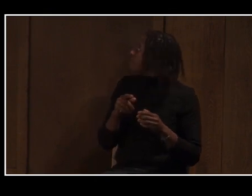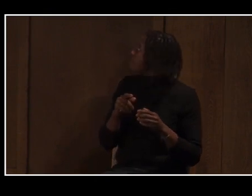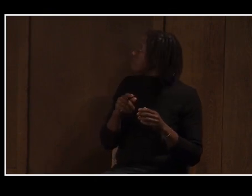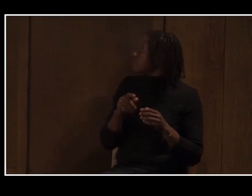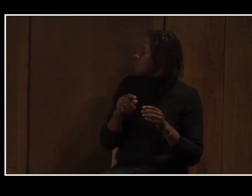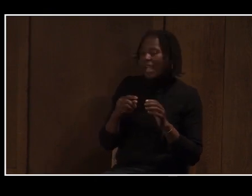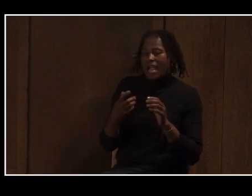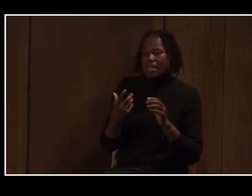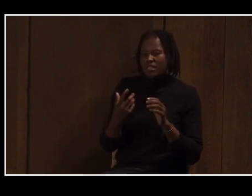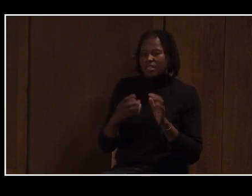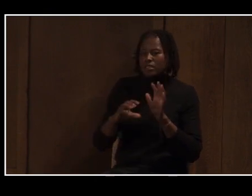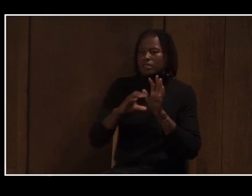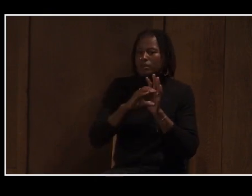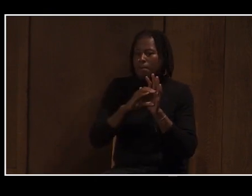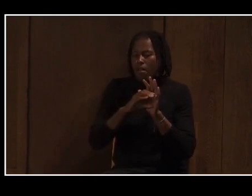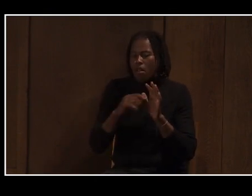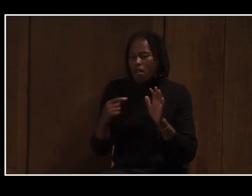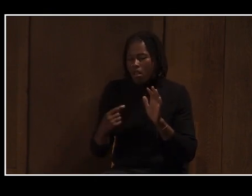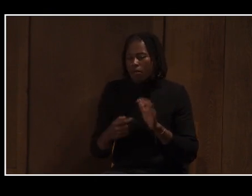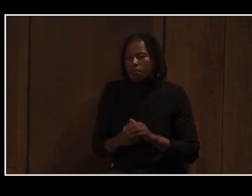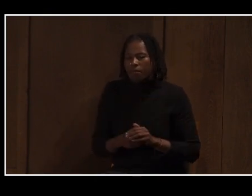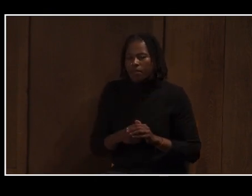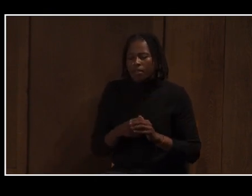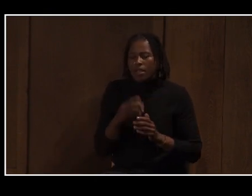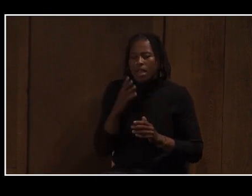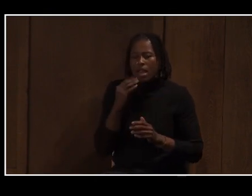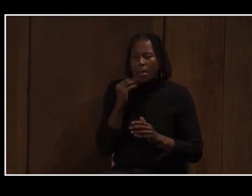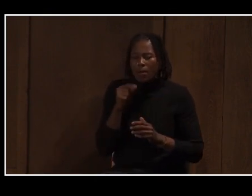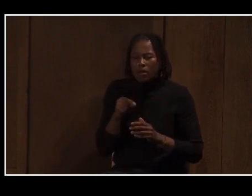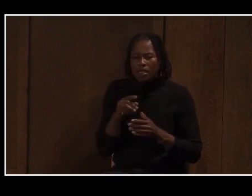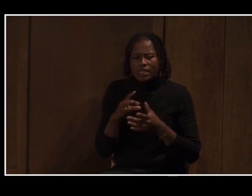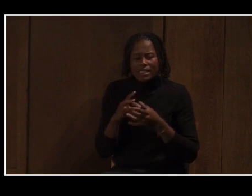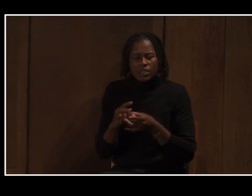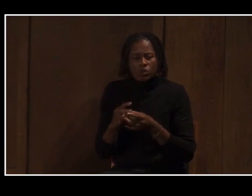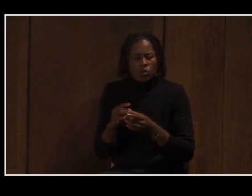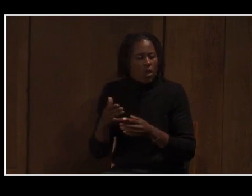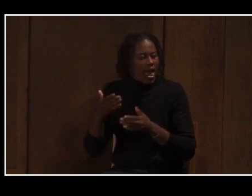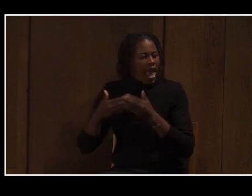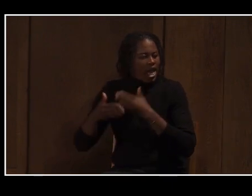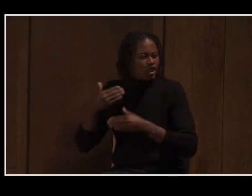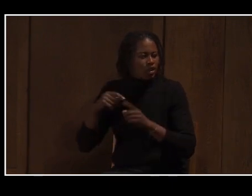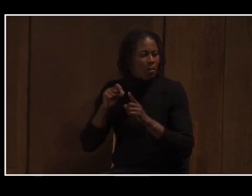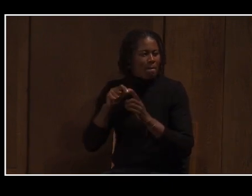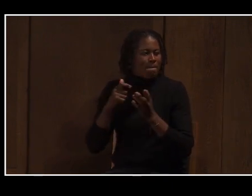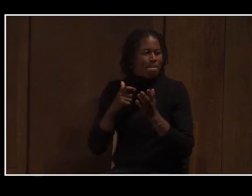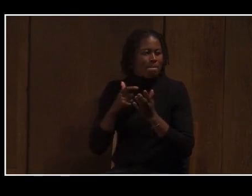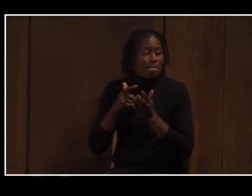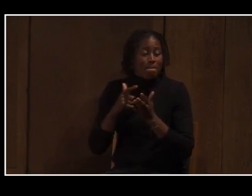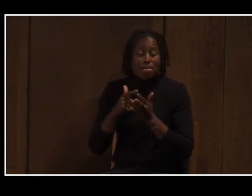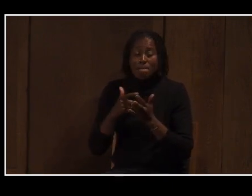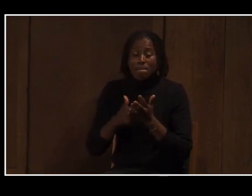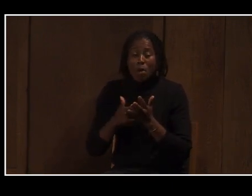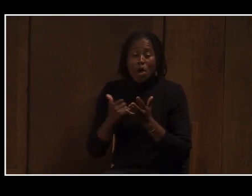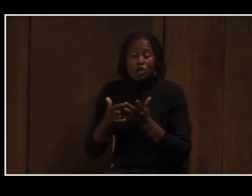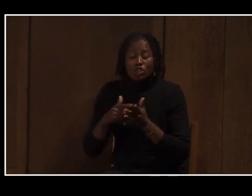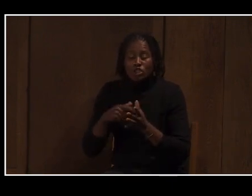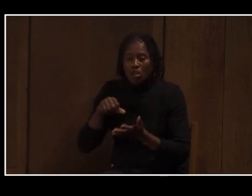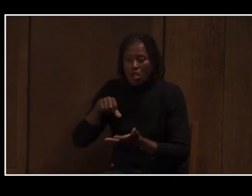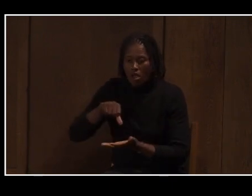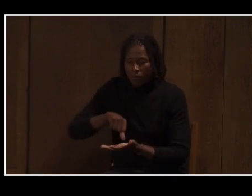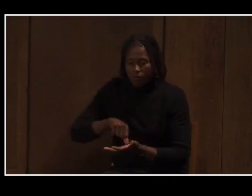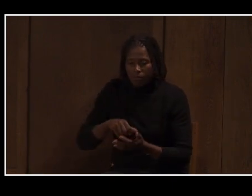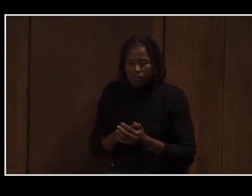we all know that lemons are somewhat indigenous to ancient Persia, for it was there that citron became known to Greek